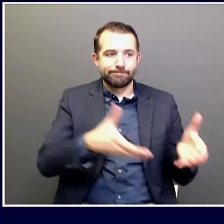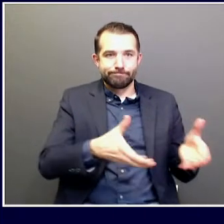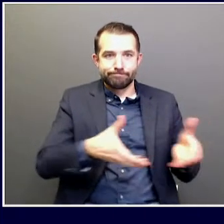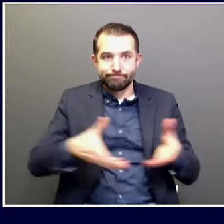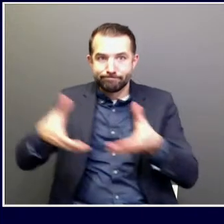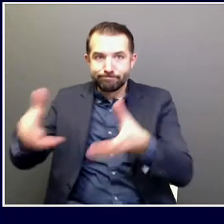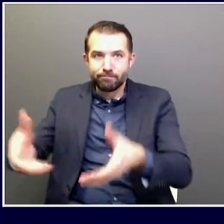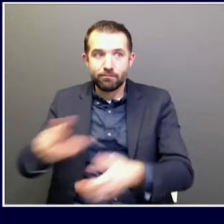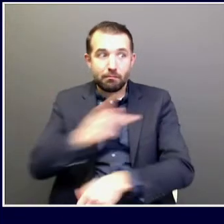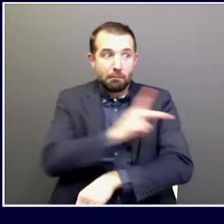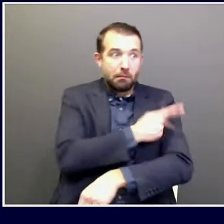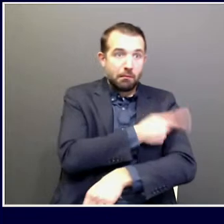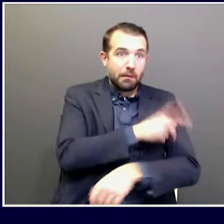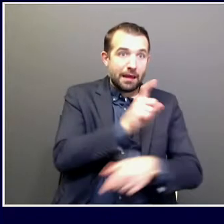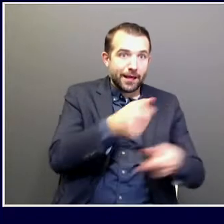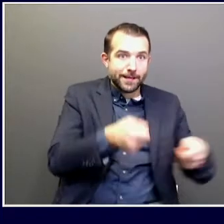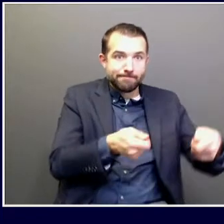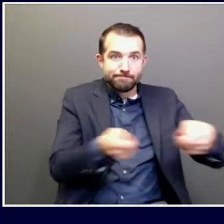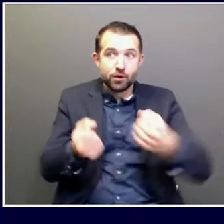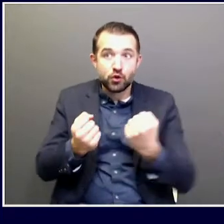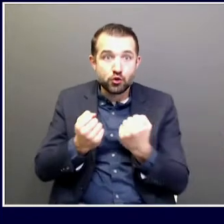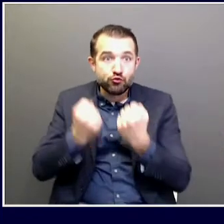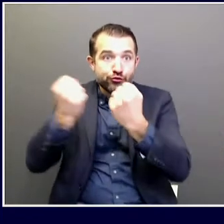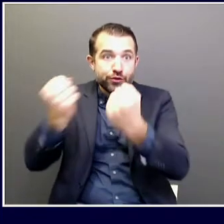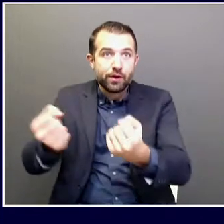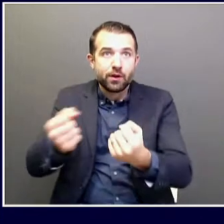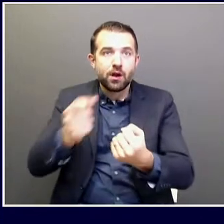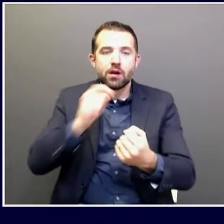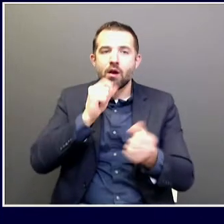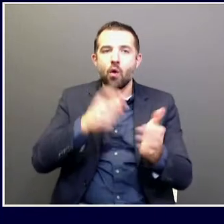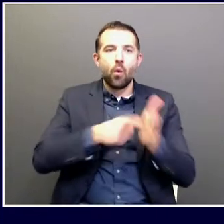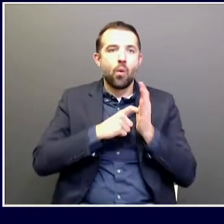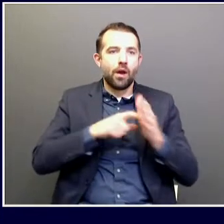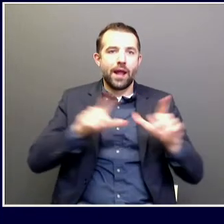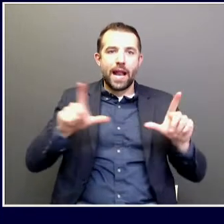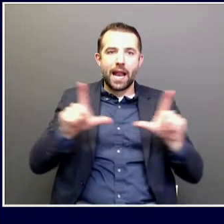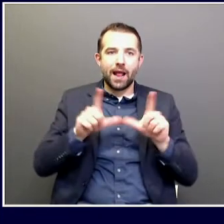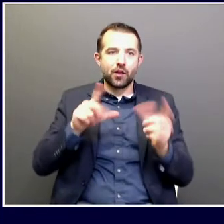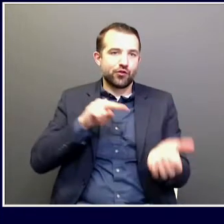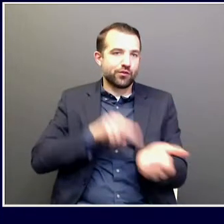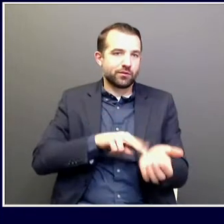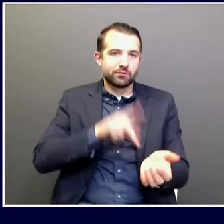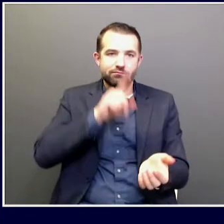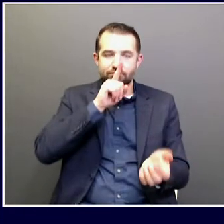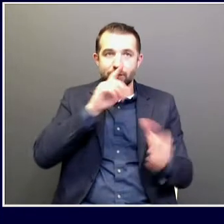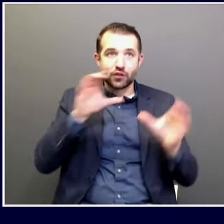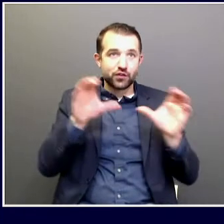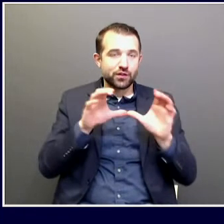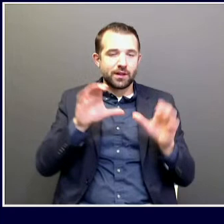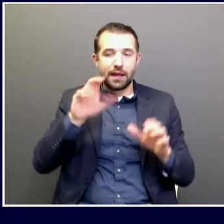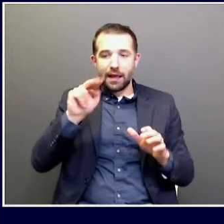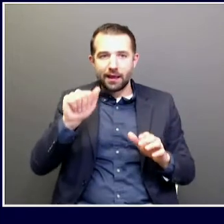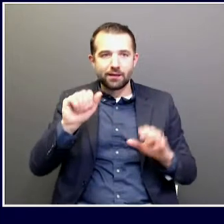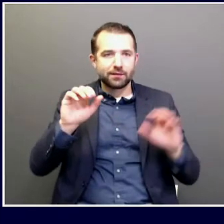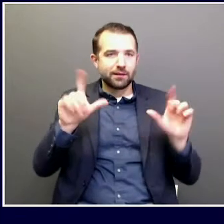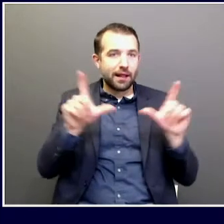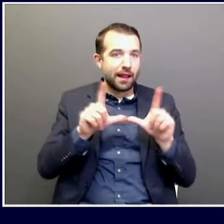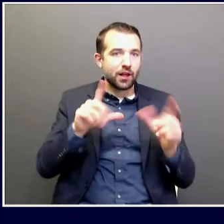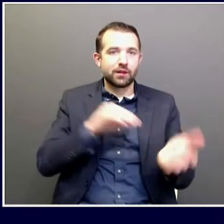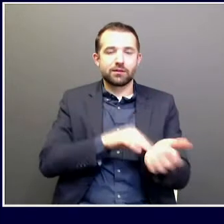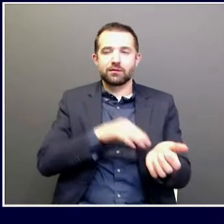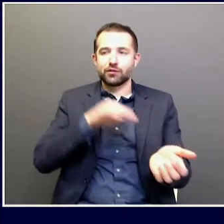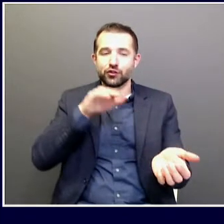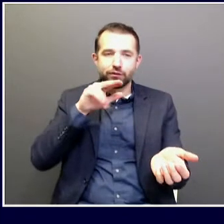a licensed nurse, CNA, certified CNA, or a physician to do those things. And again, this one,